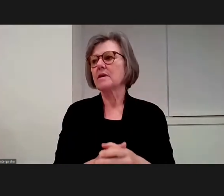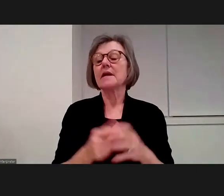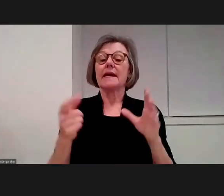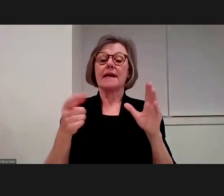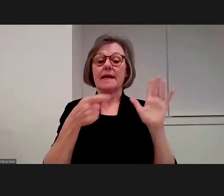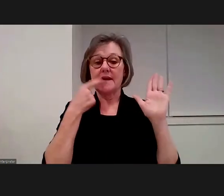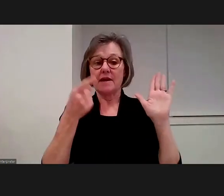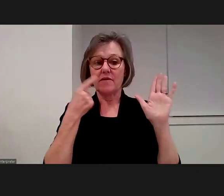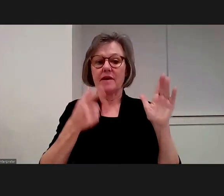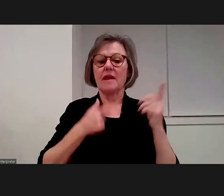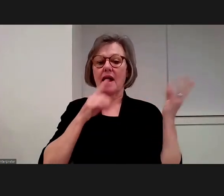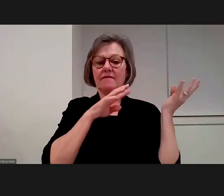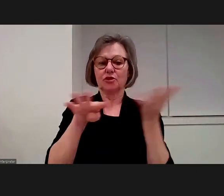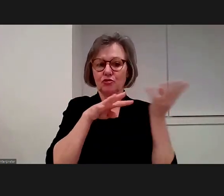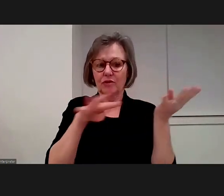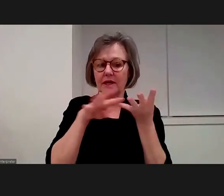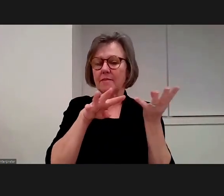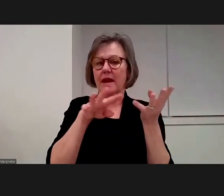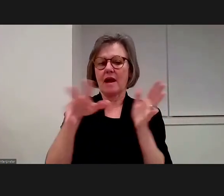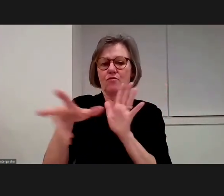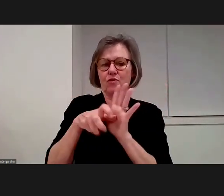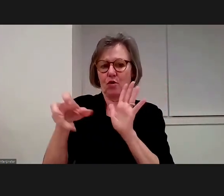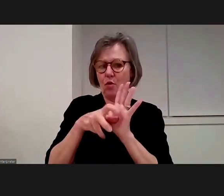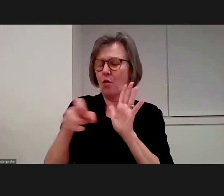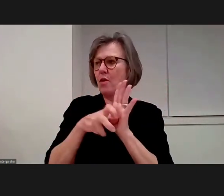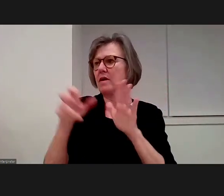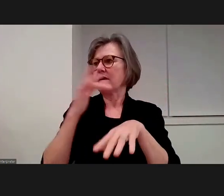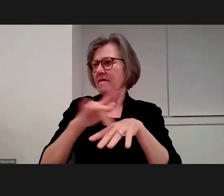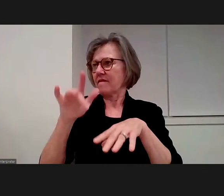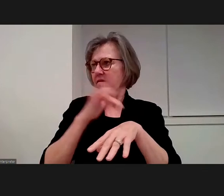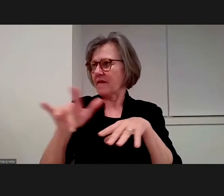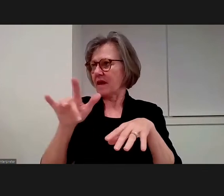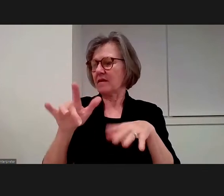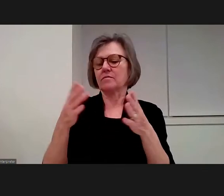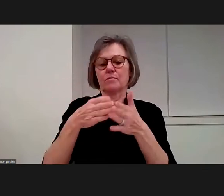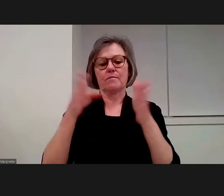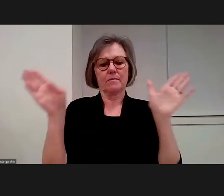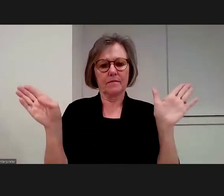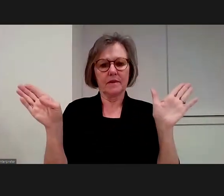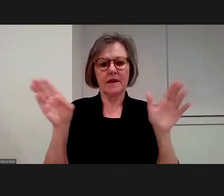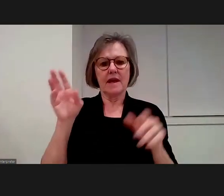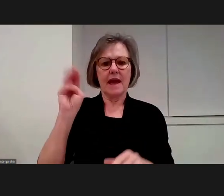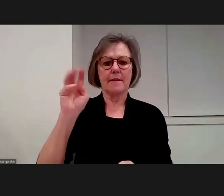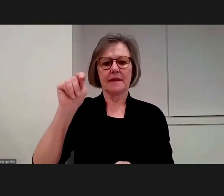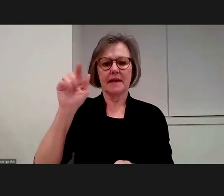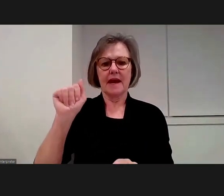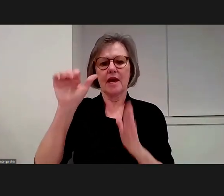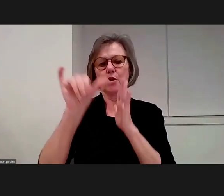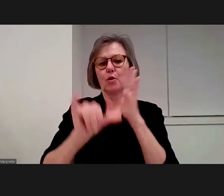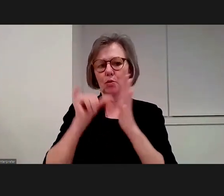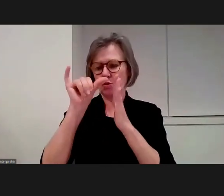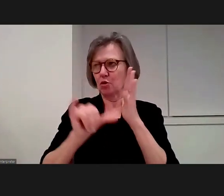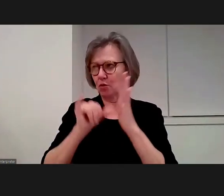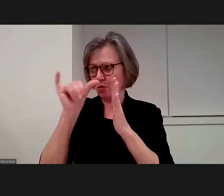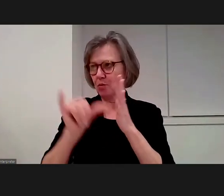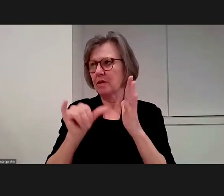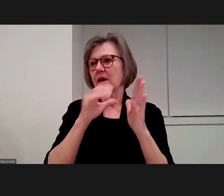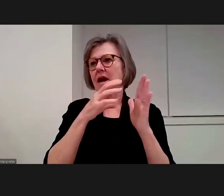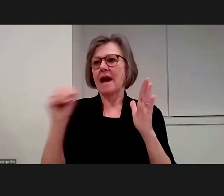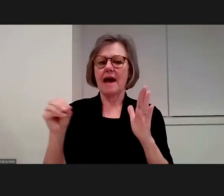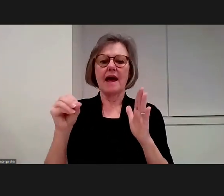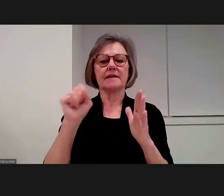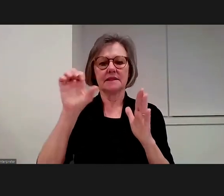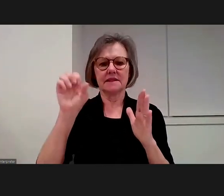is being live streamed and recorded and will be available publicly on the MTA YouTube channel and the station